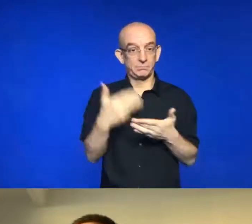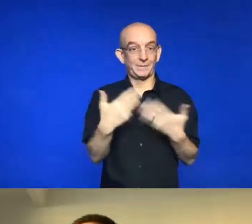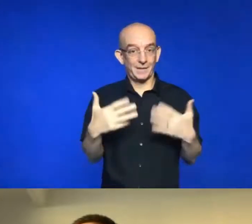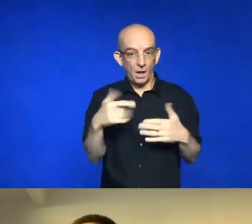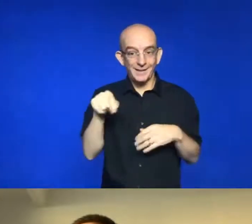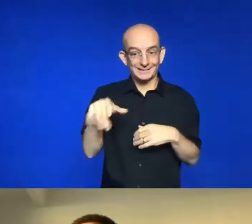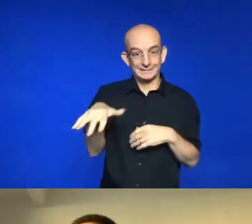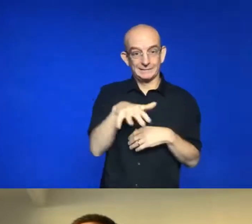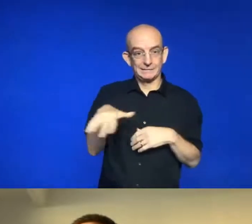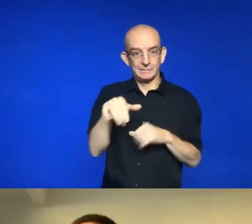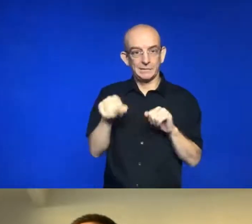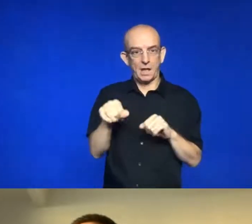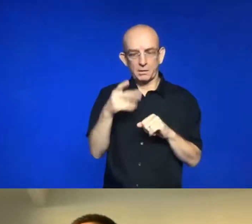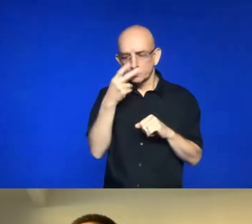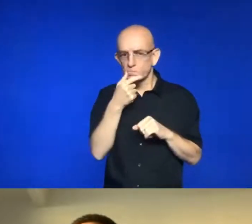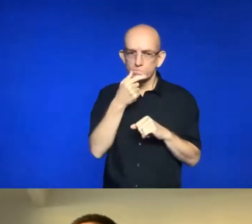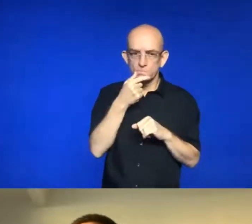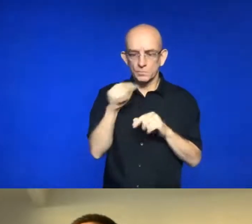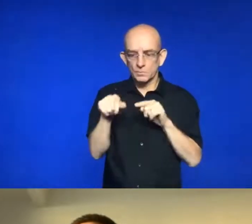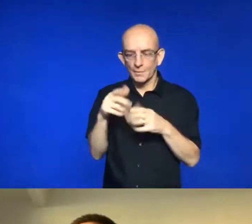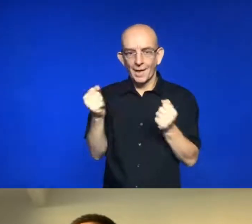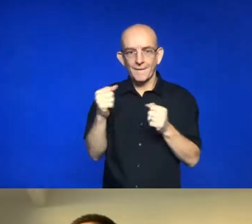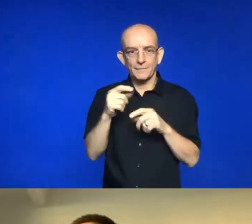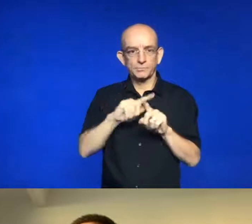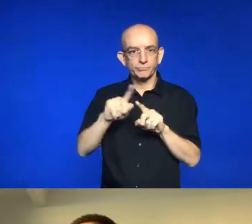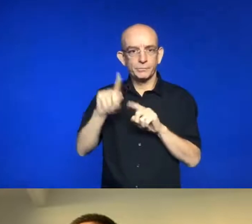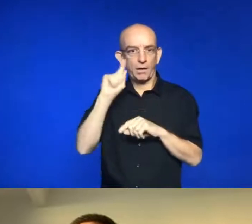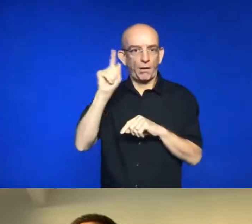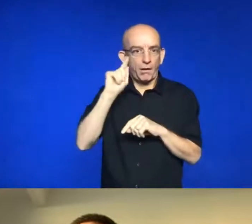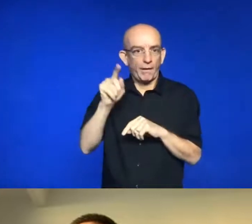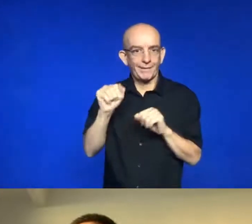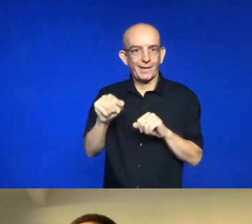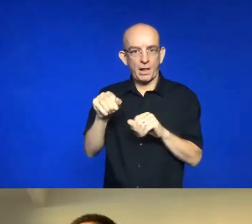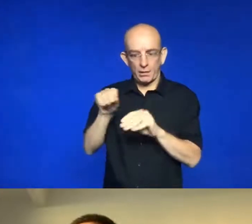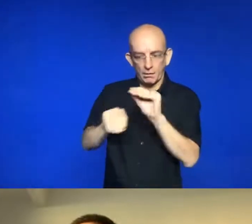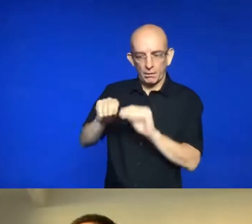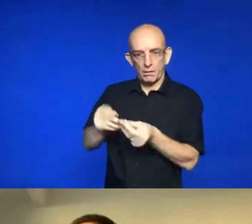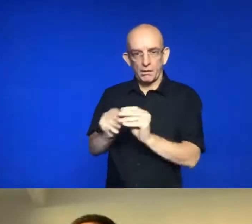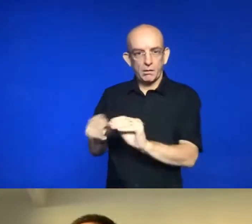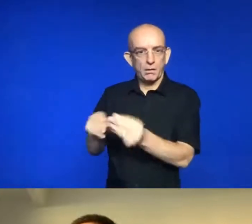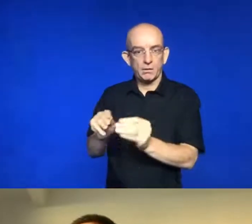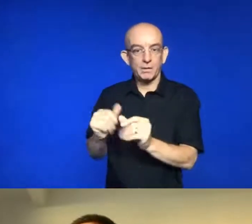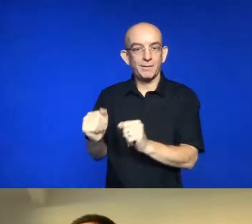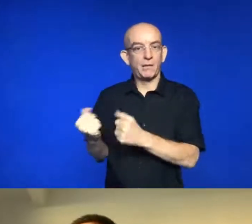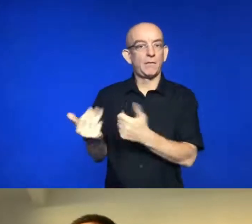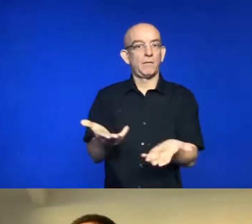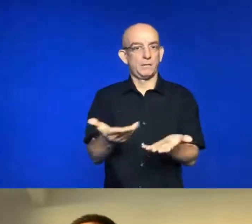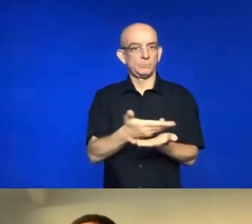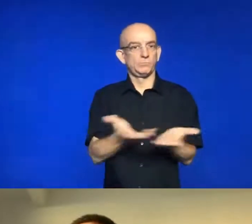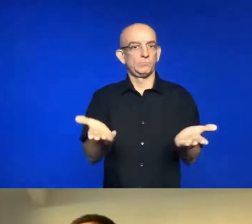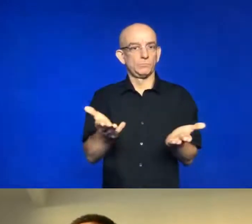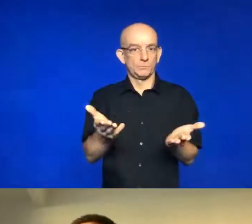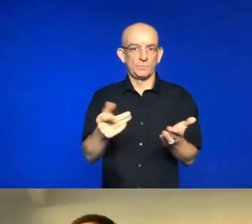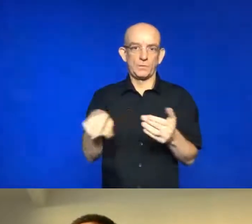innovation that we need to put in place to make the most of flagship programs that mobilize a lot of resource at country